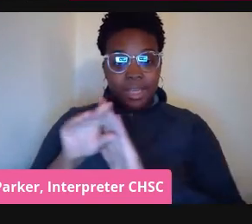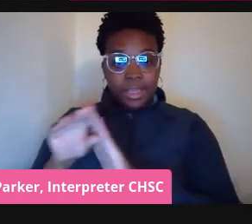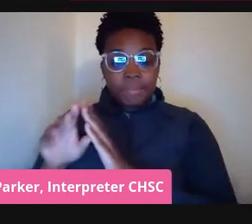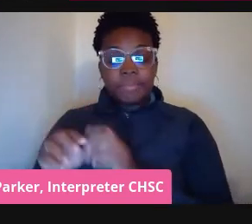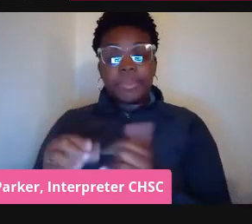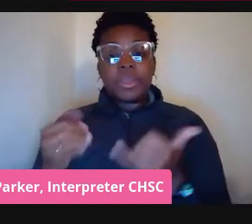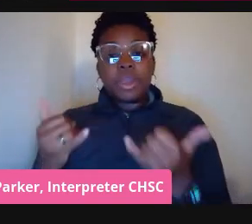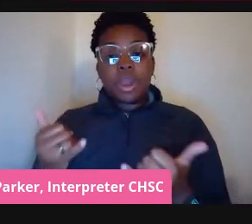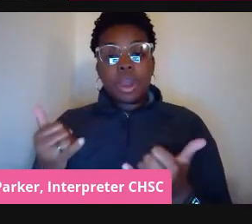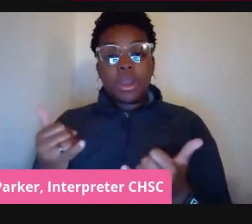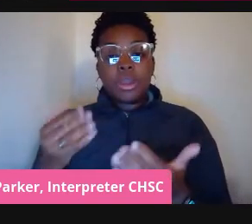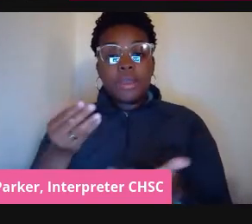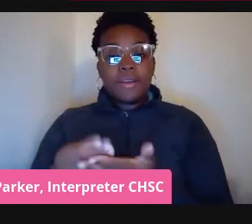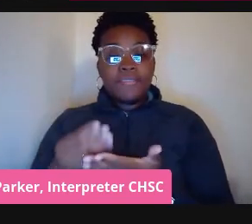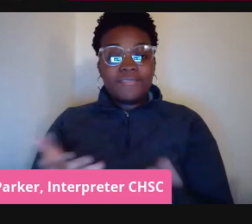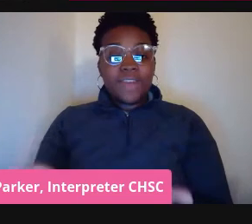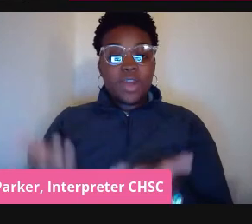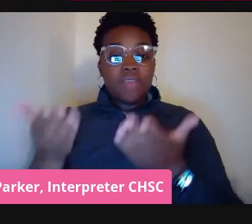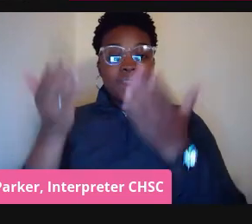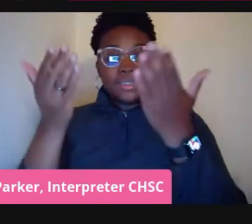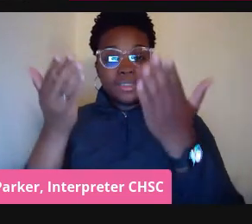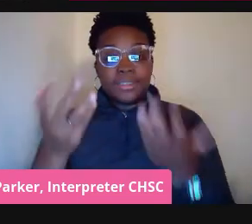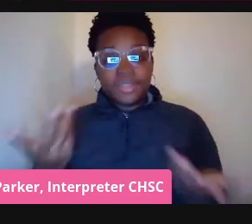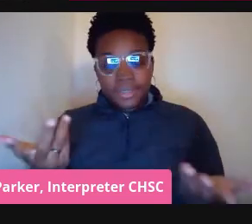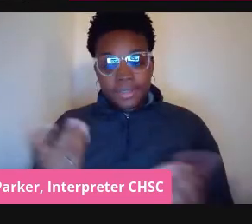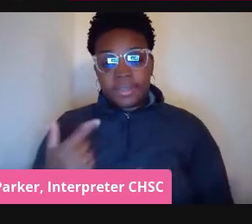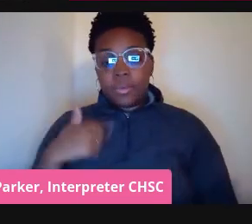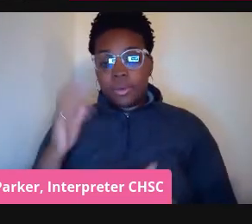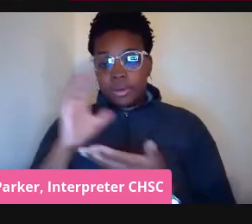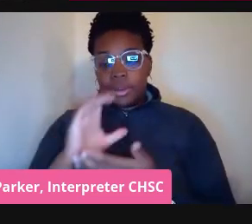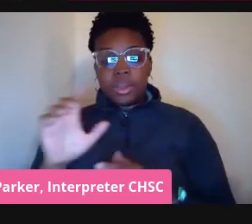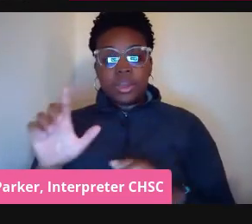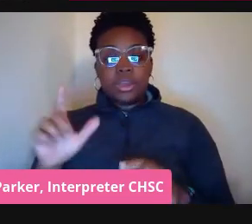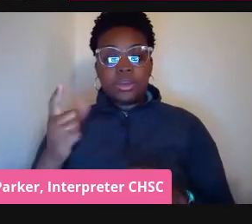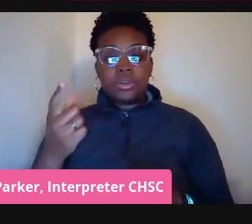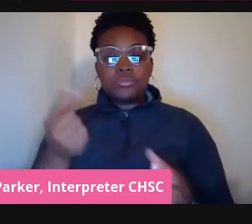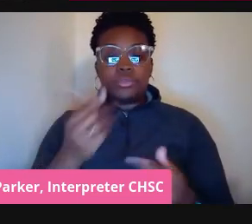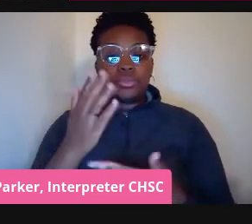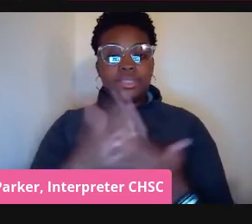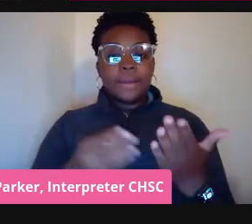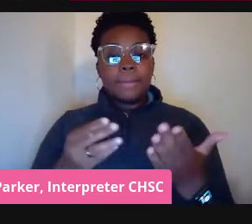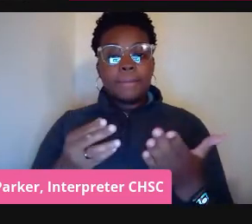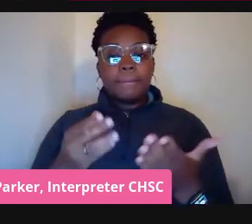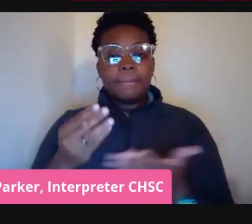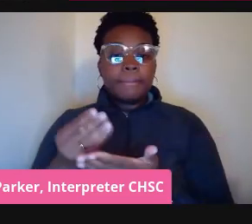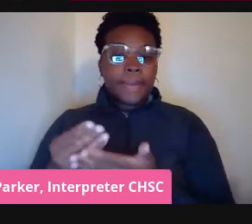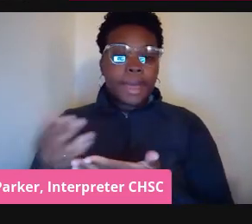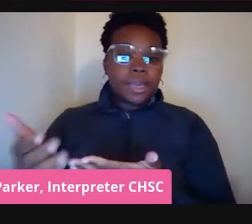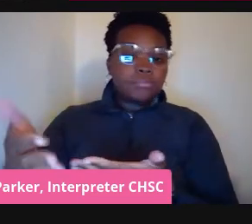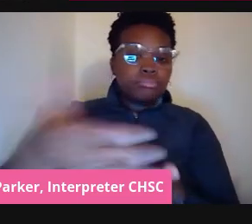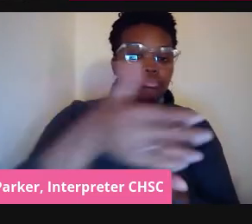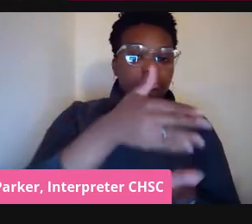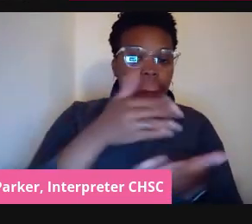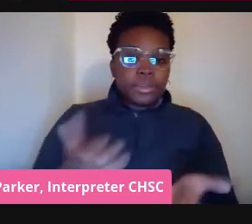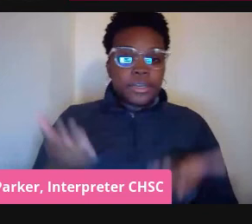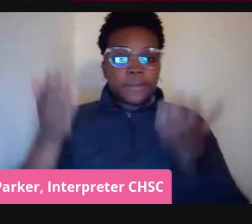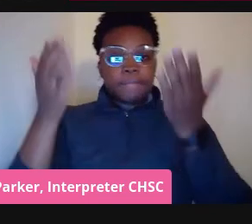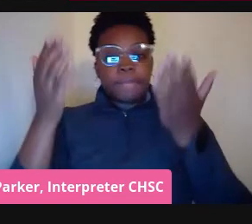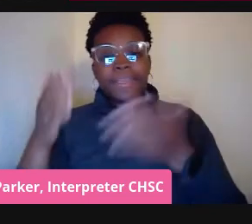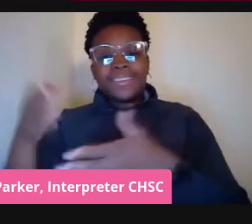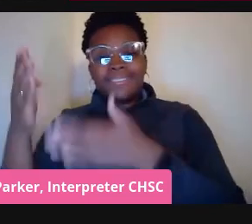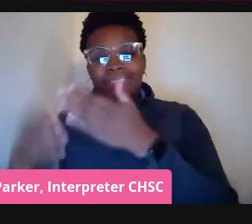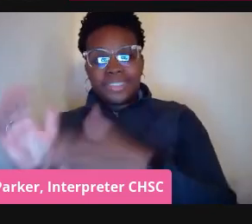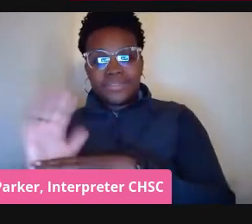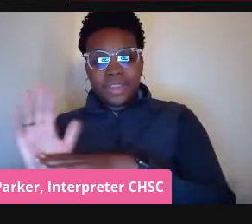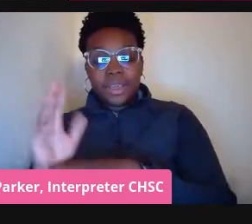a fundraising stage. So we are looking to do some fundraising to get to our film finishing fund. And I want to see this